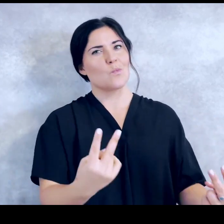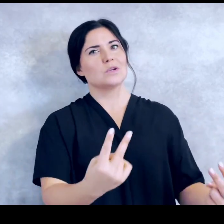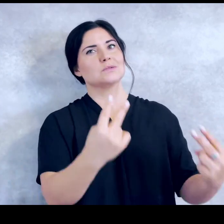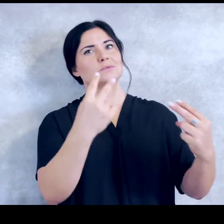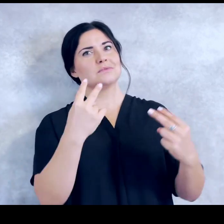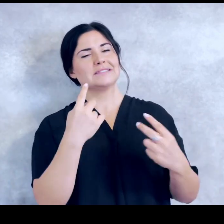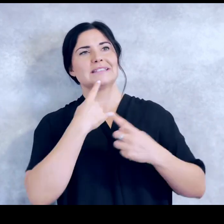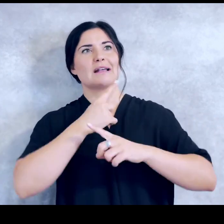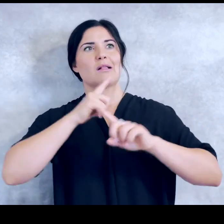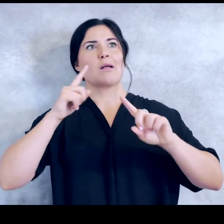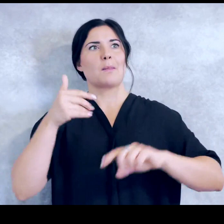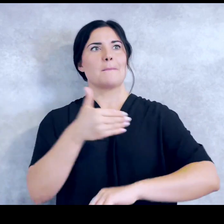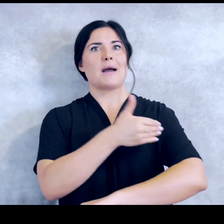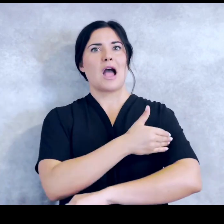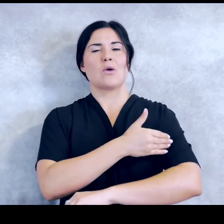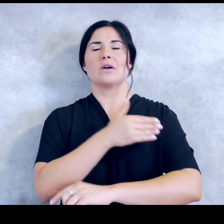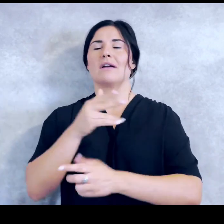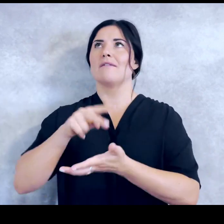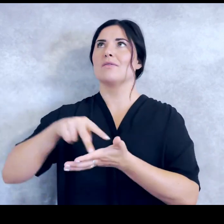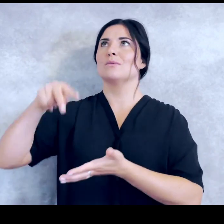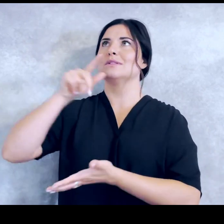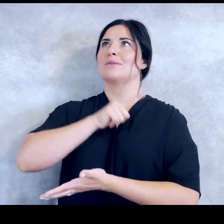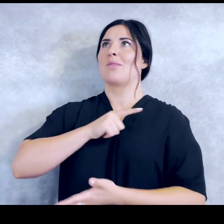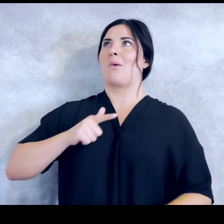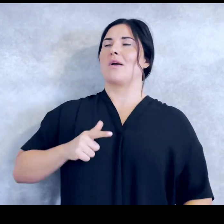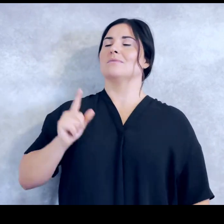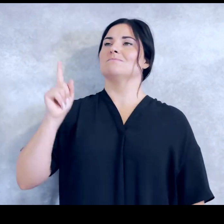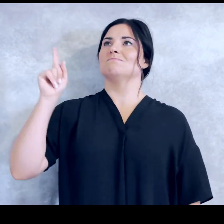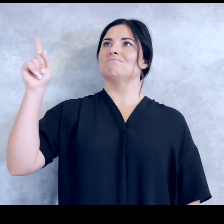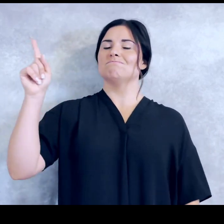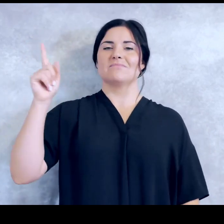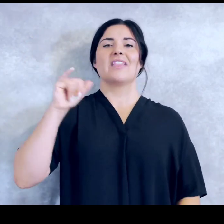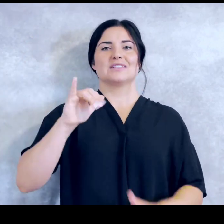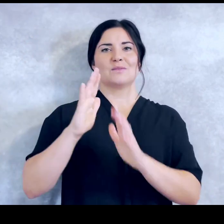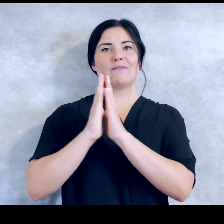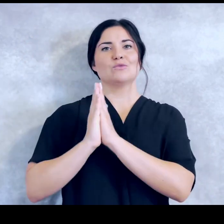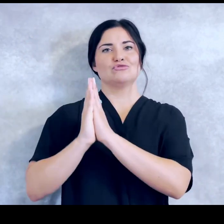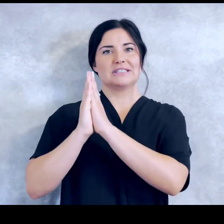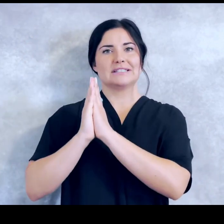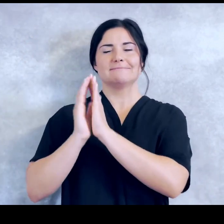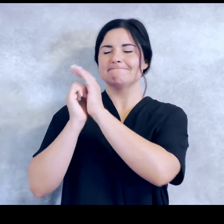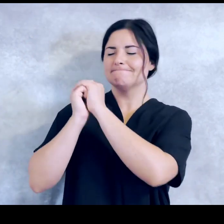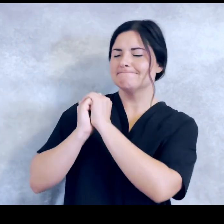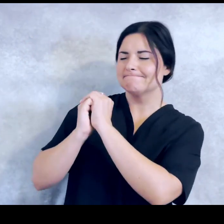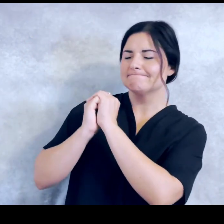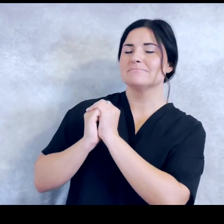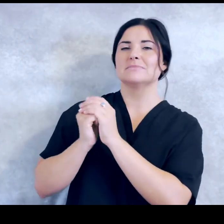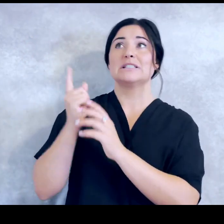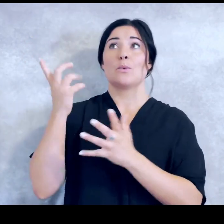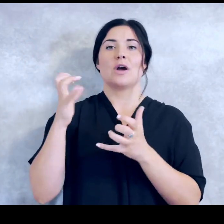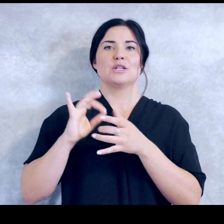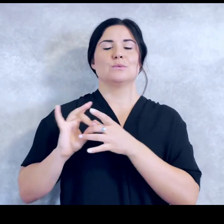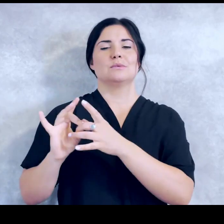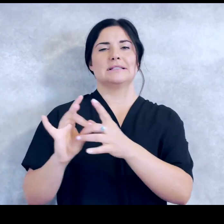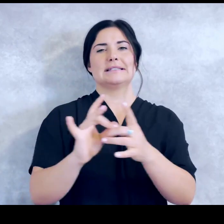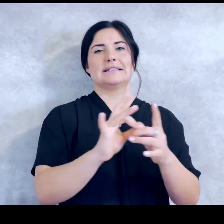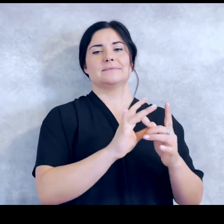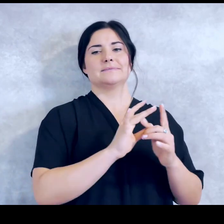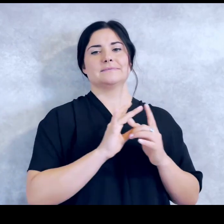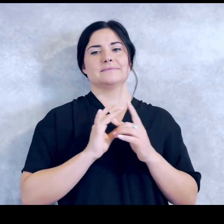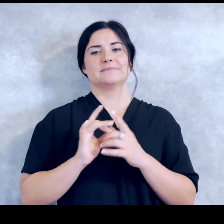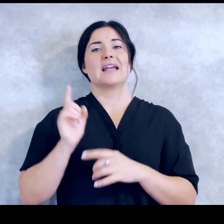was listening to him declare the power of the risen Lord. He was devoted. He wanted